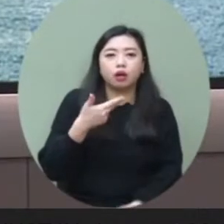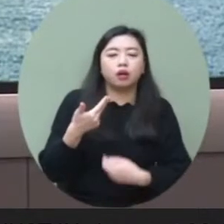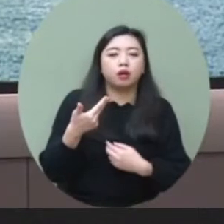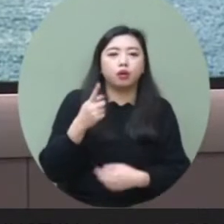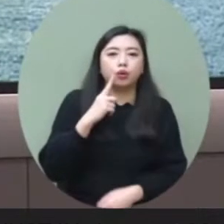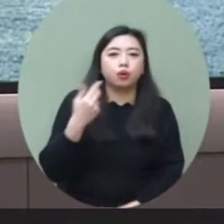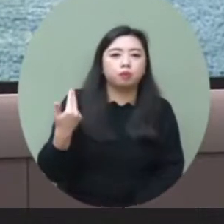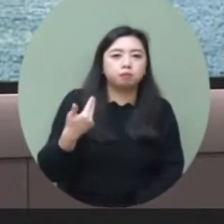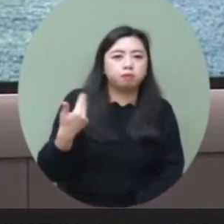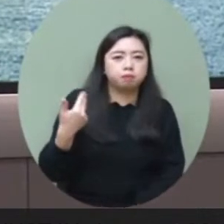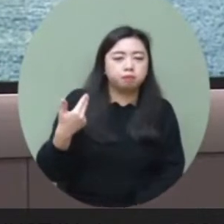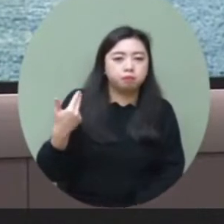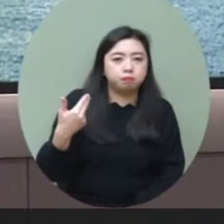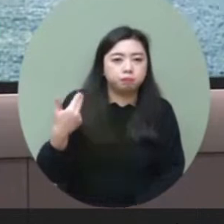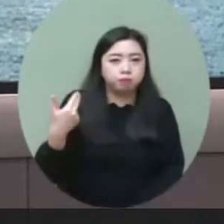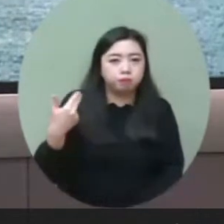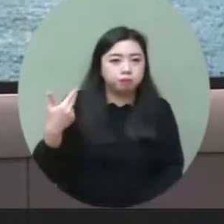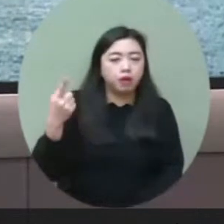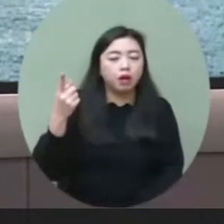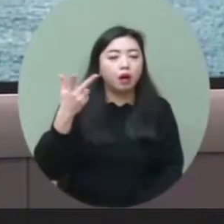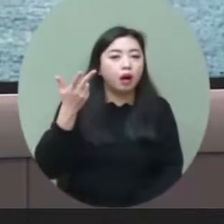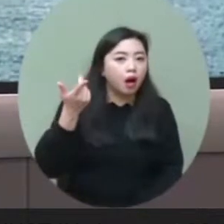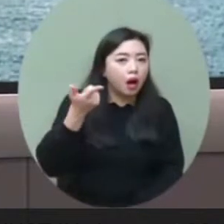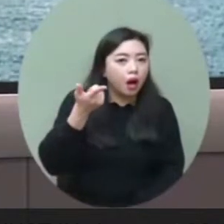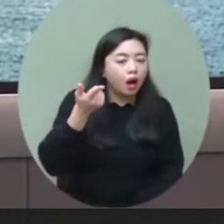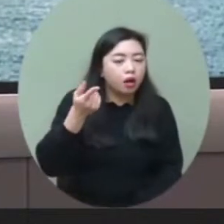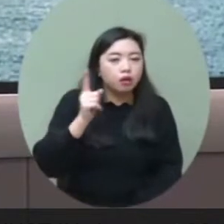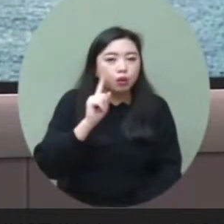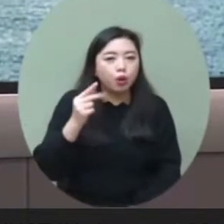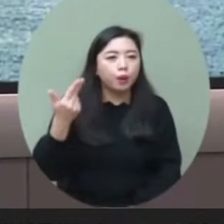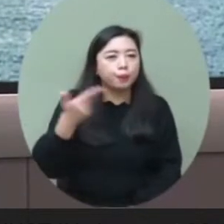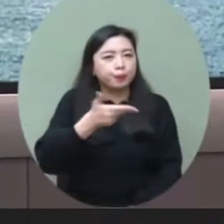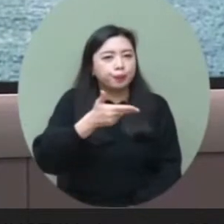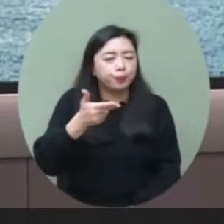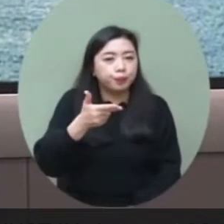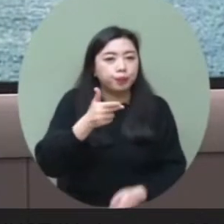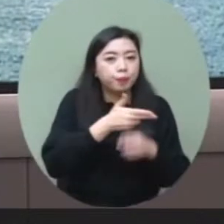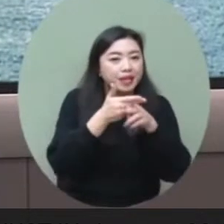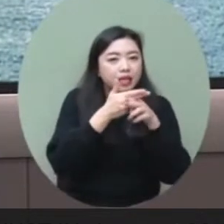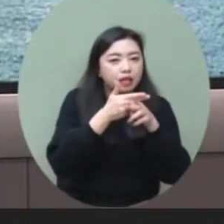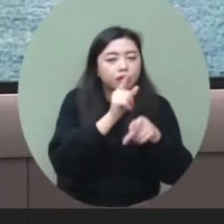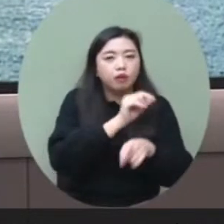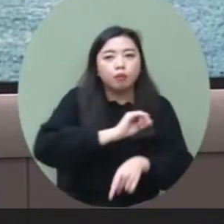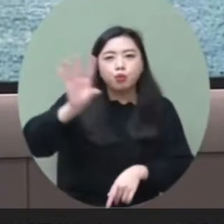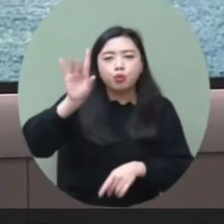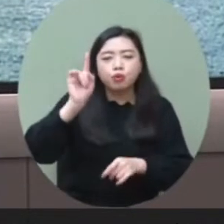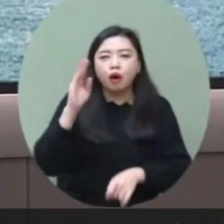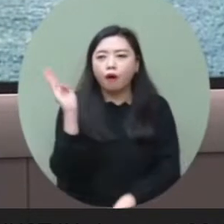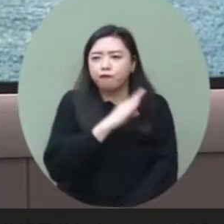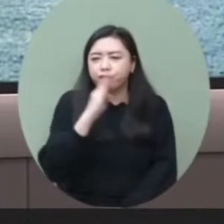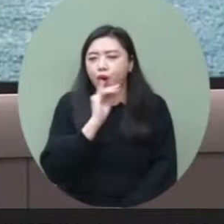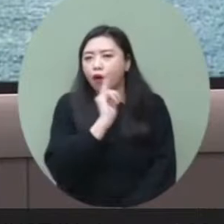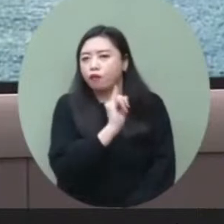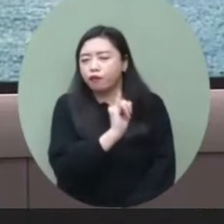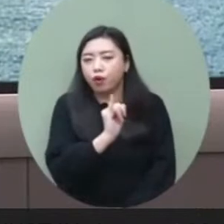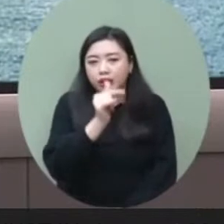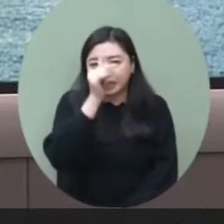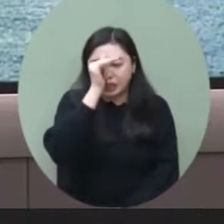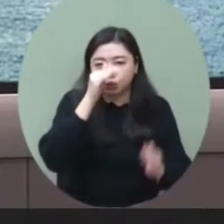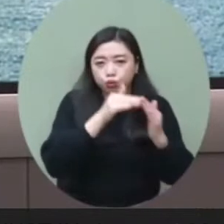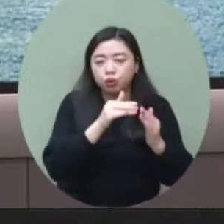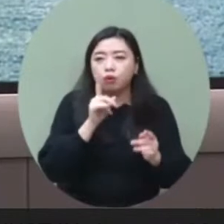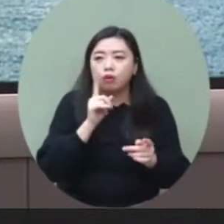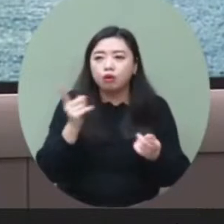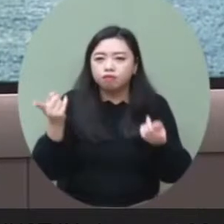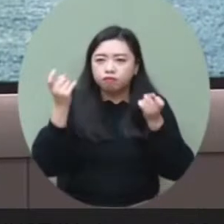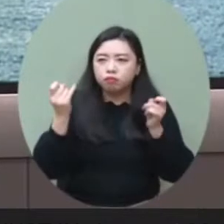announcement. We have found that someone has uploaded video clips to smear the